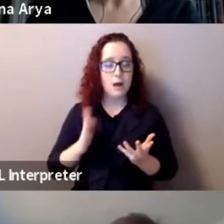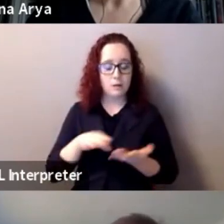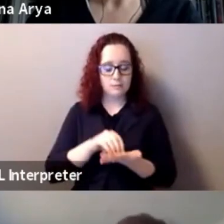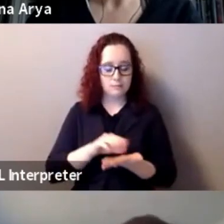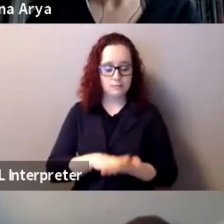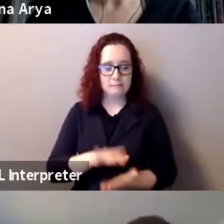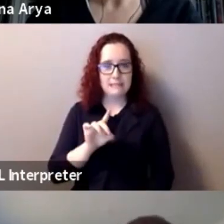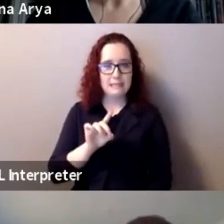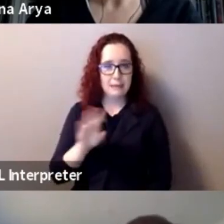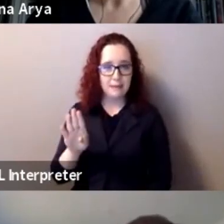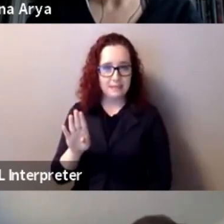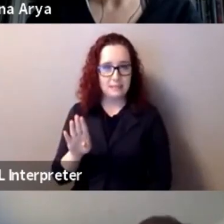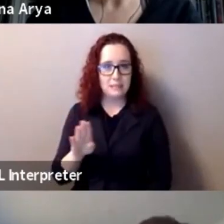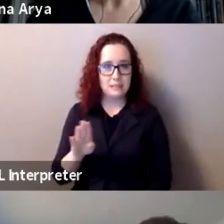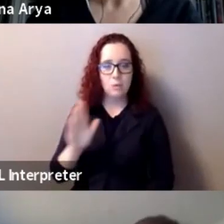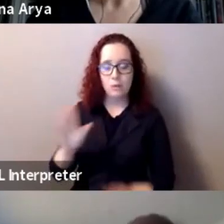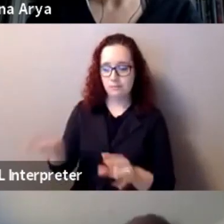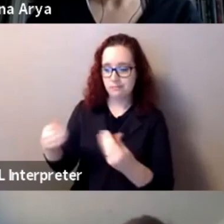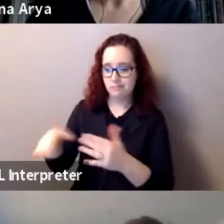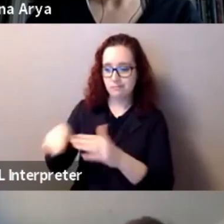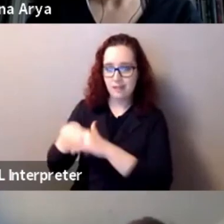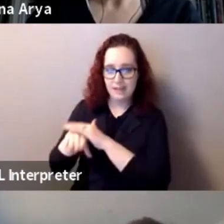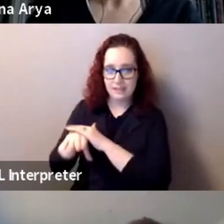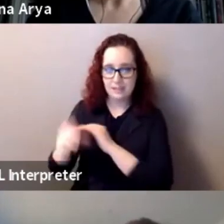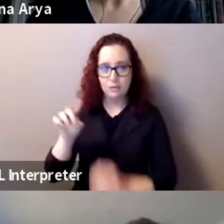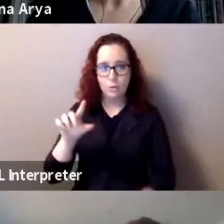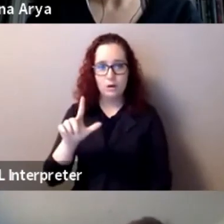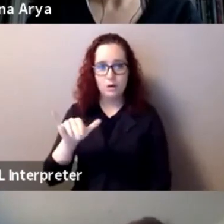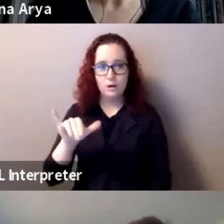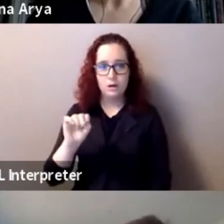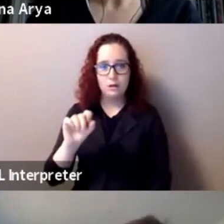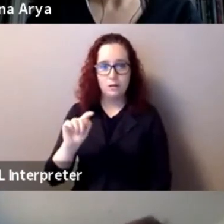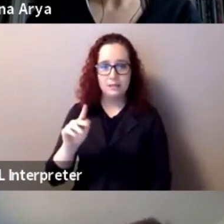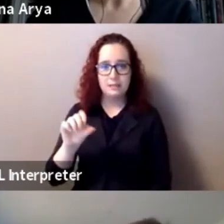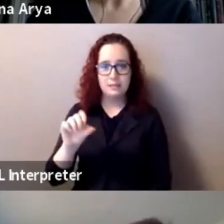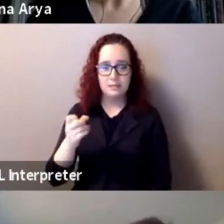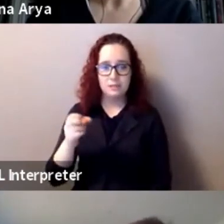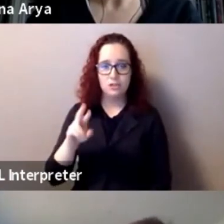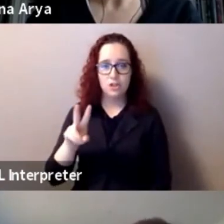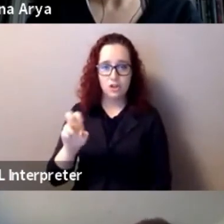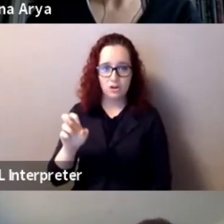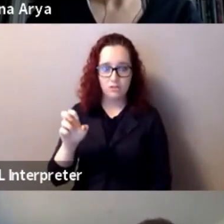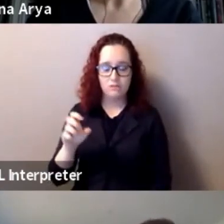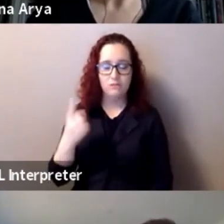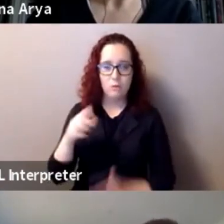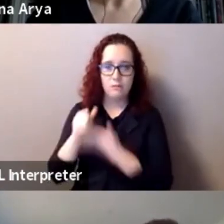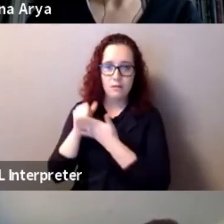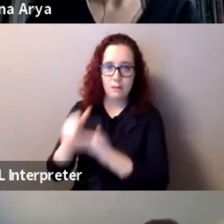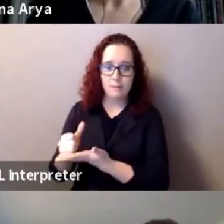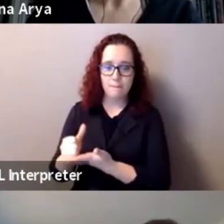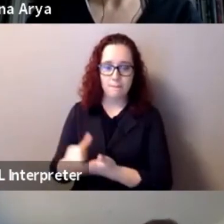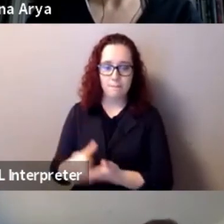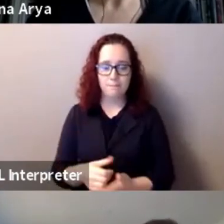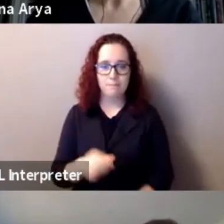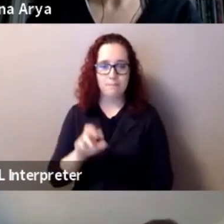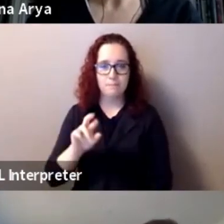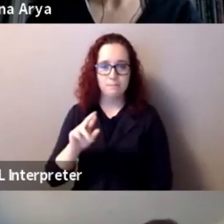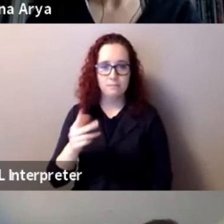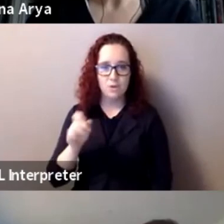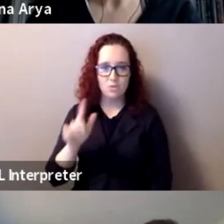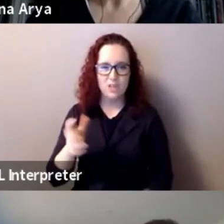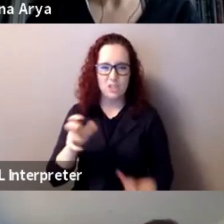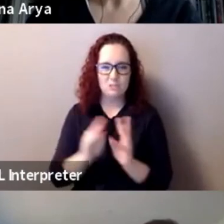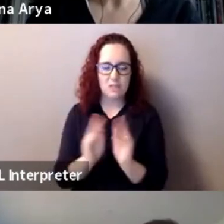that I can give them the access to the listserv, to whatever it might be that they need to do their job. And Rachel put a little bit of